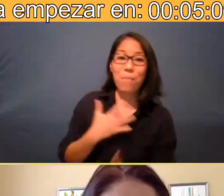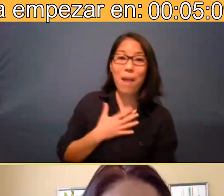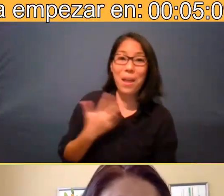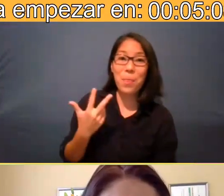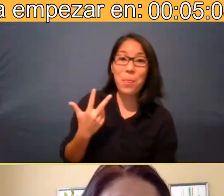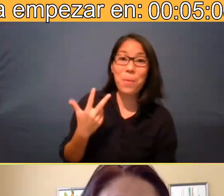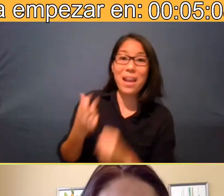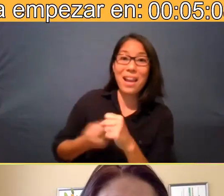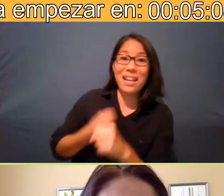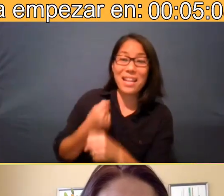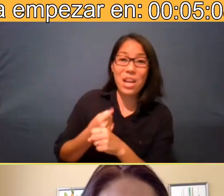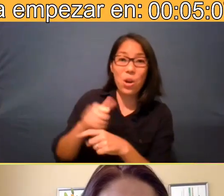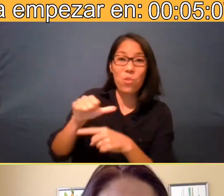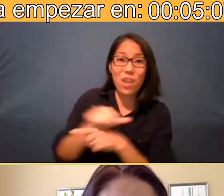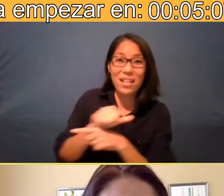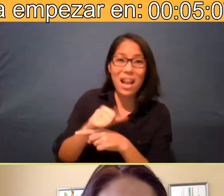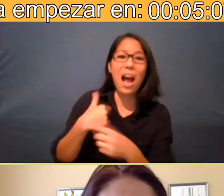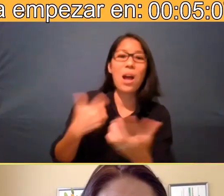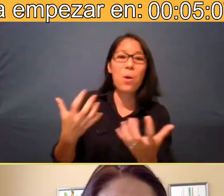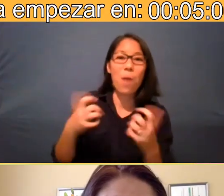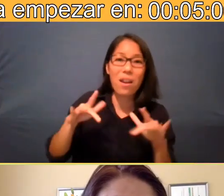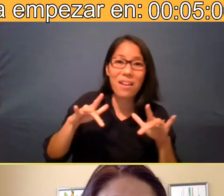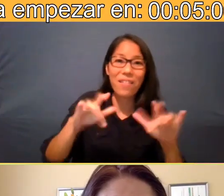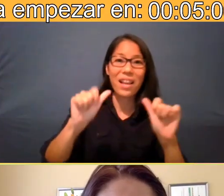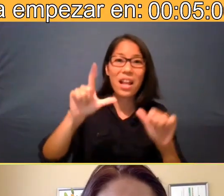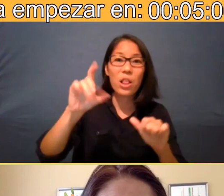residency. I want a vacant lot. I want to